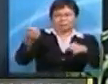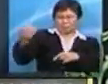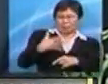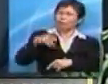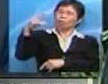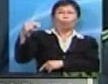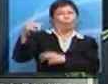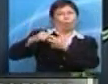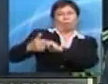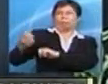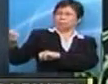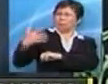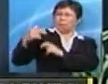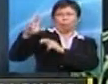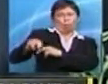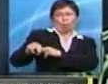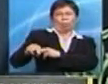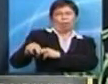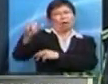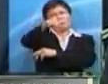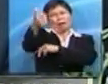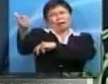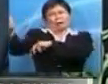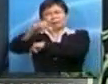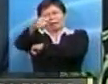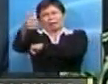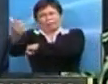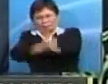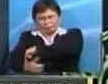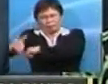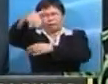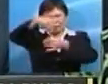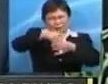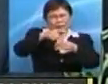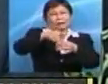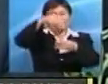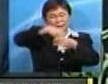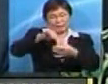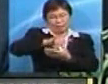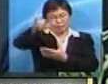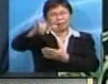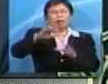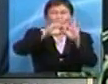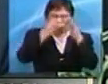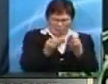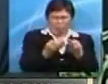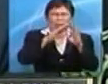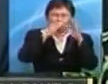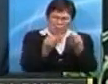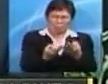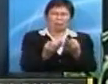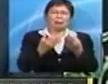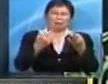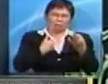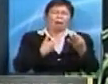no. There are other nationals also on board that plane whose families are also grieving,